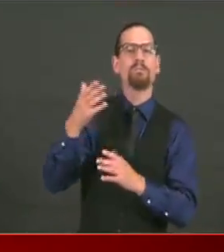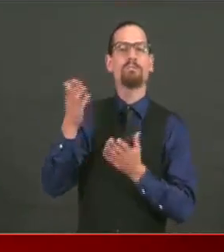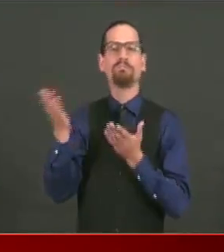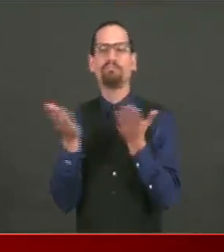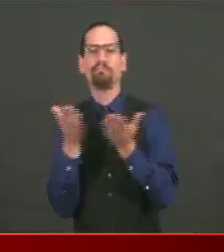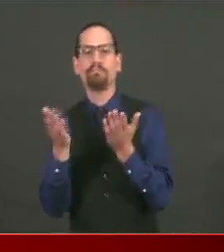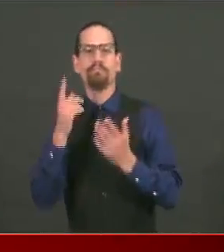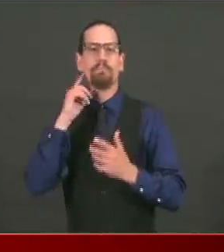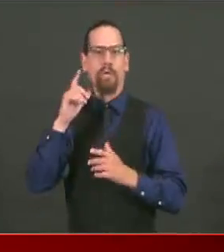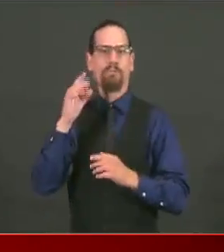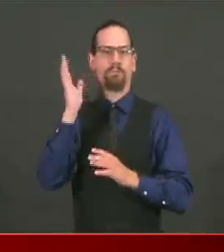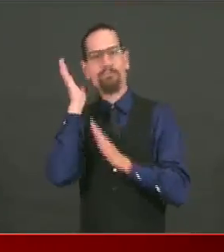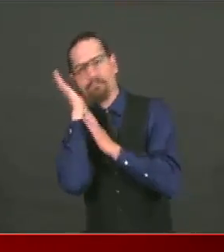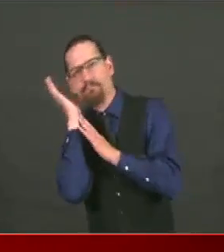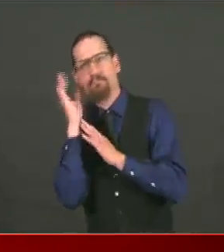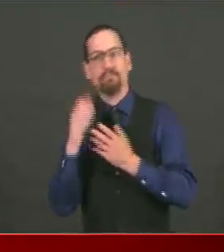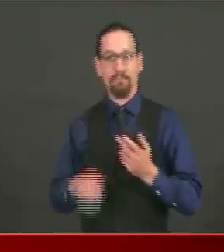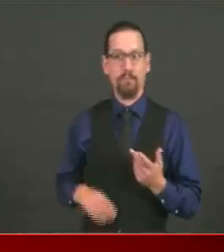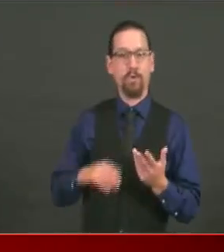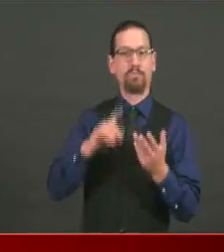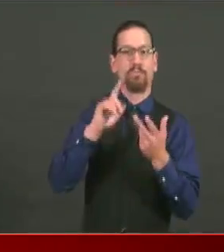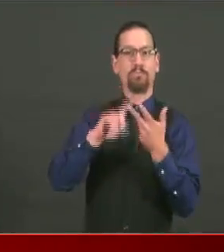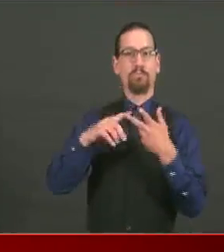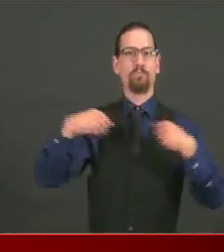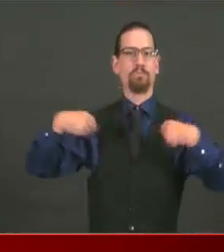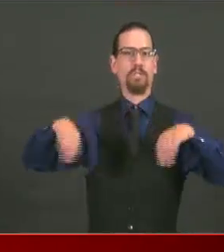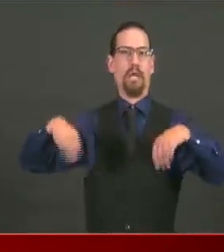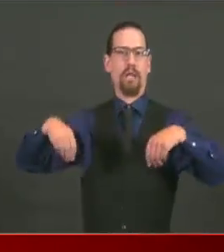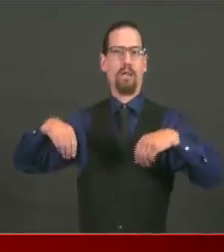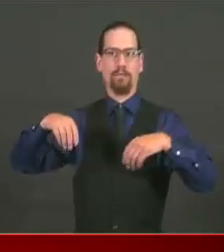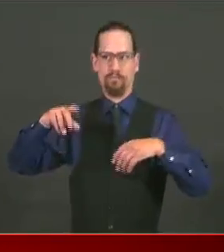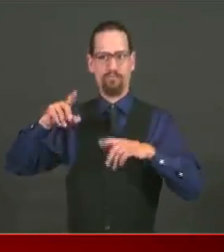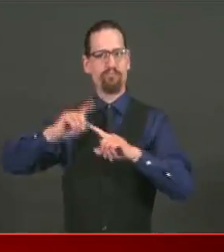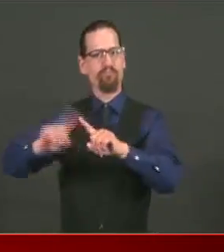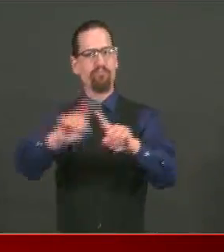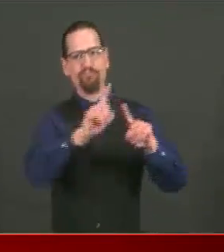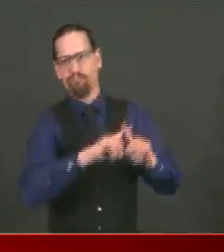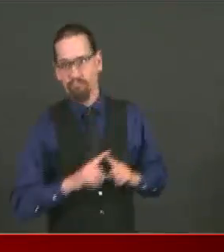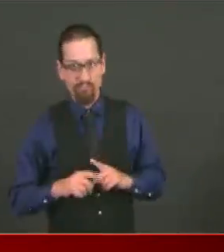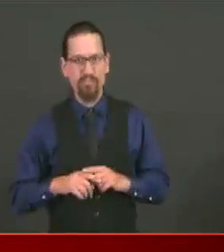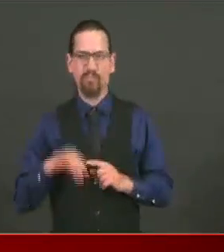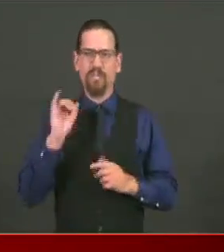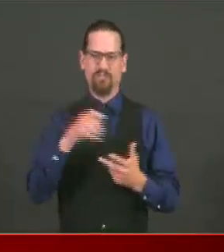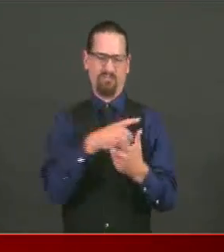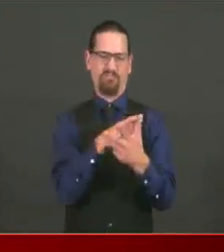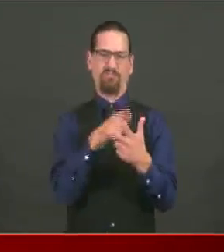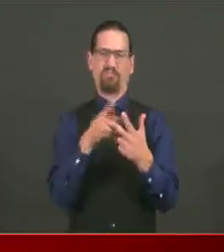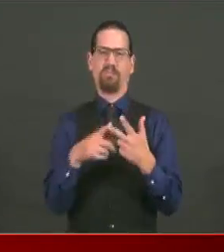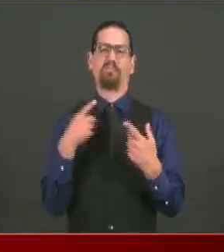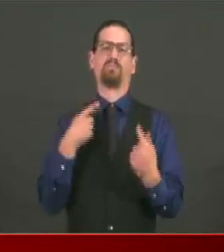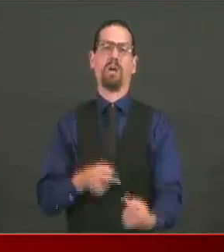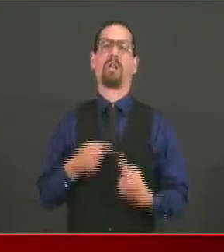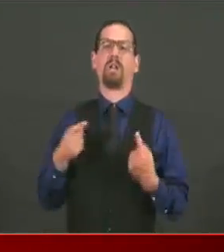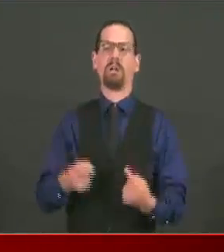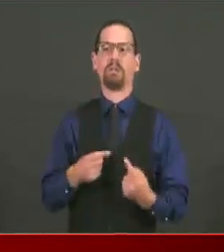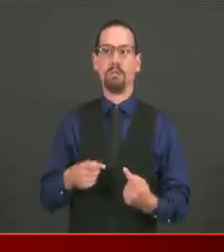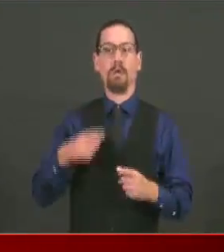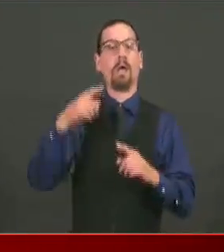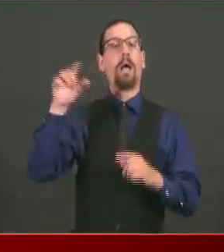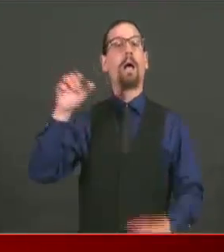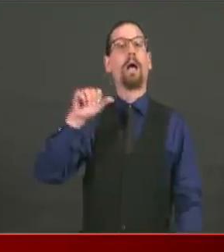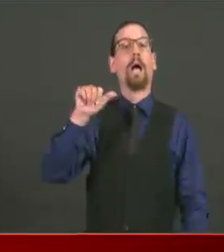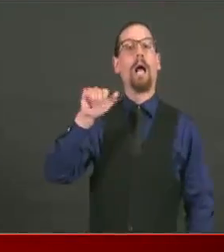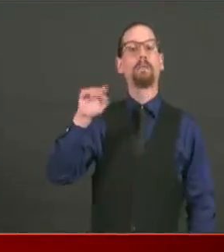And retail's been brick-and-mortar retail has been struggling already. A few years ago, we put the Amazon tax just to help